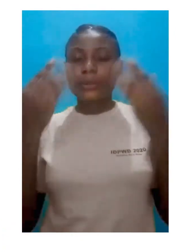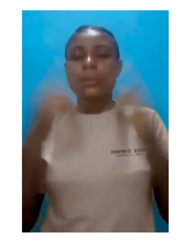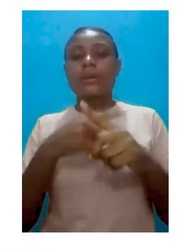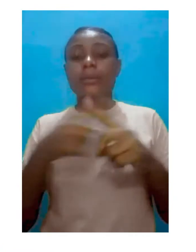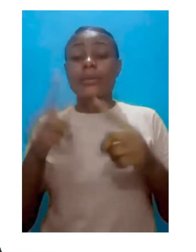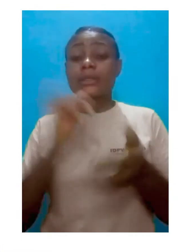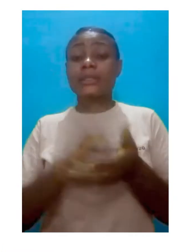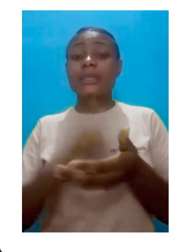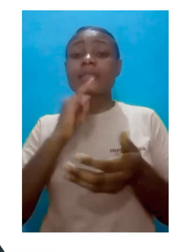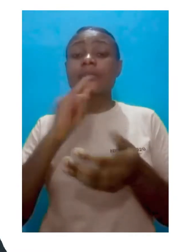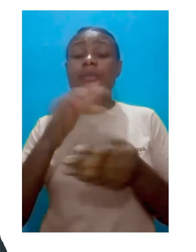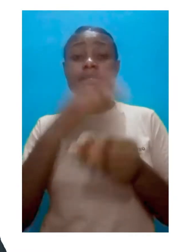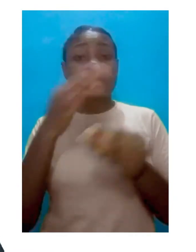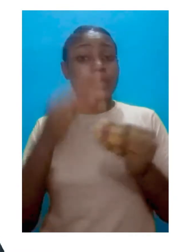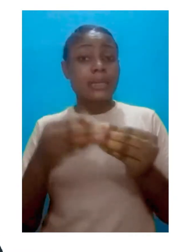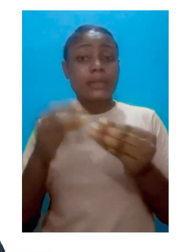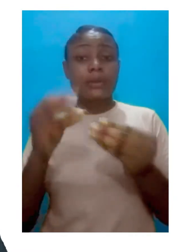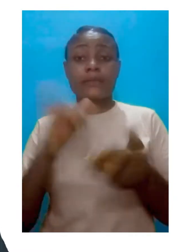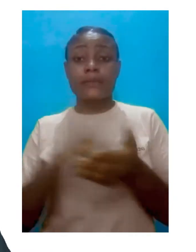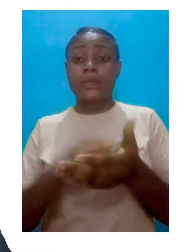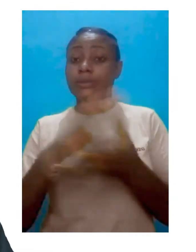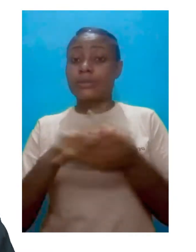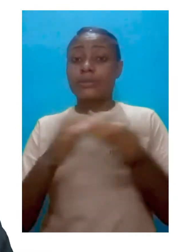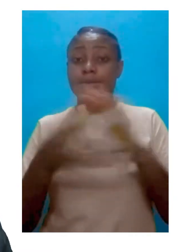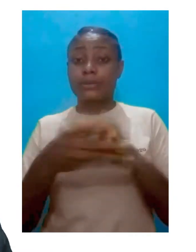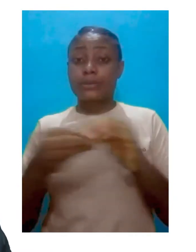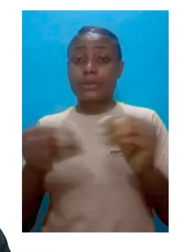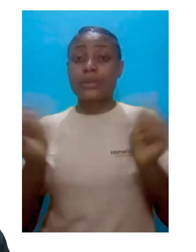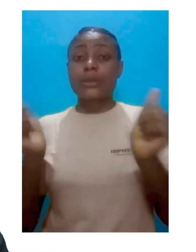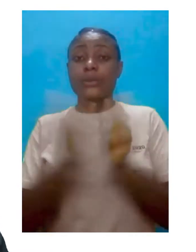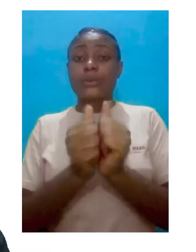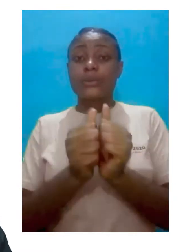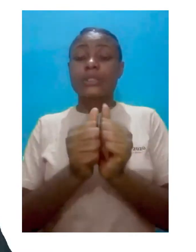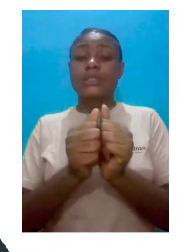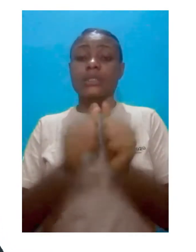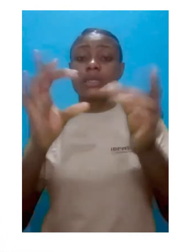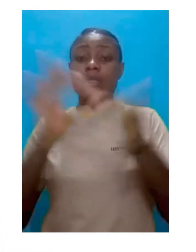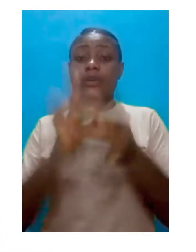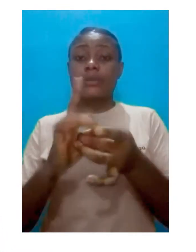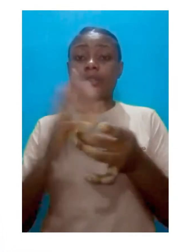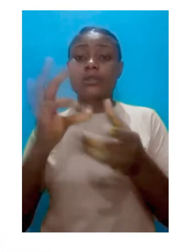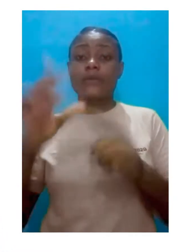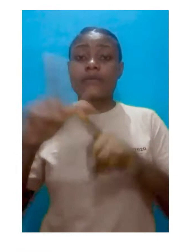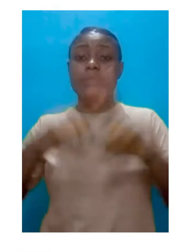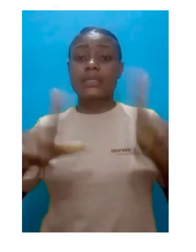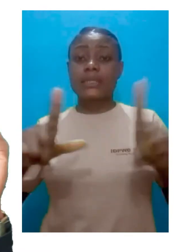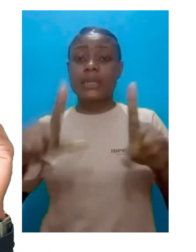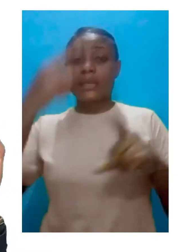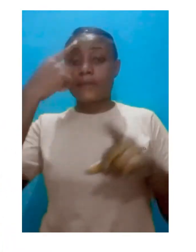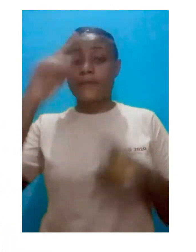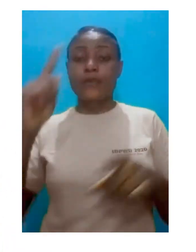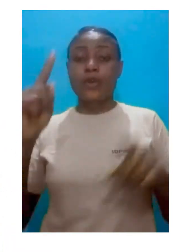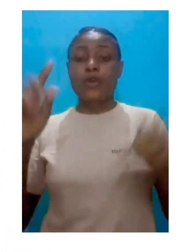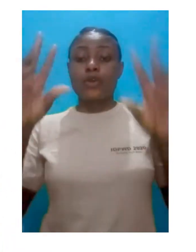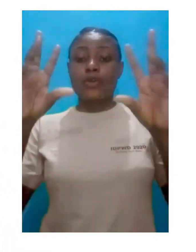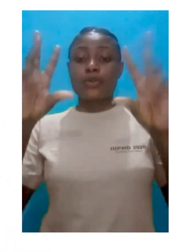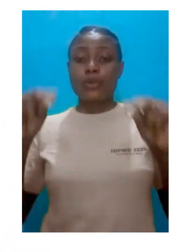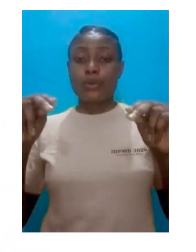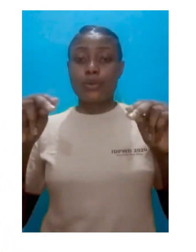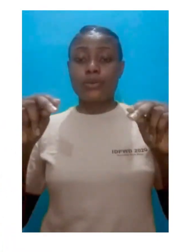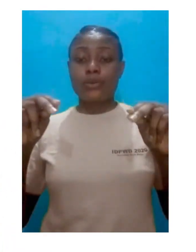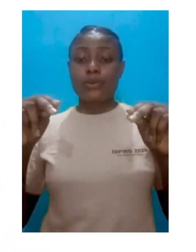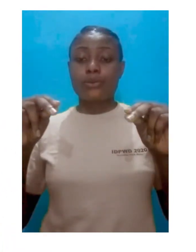responsive. But that is not the end of that segment. With a combination of the sign